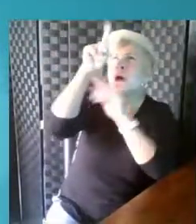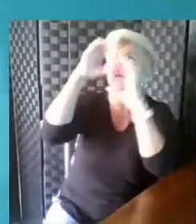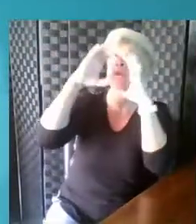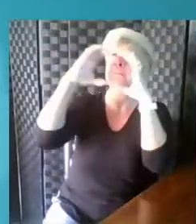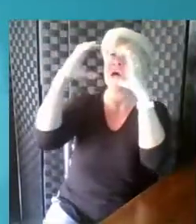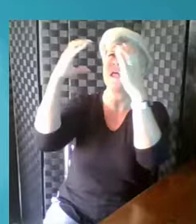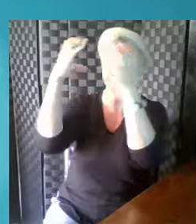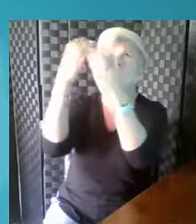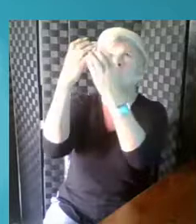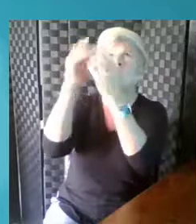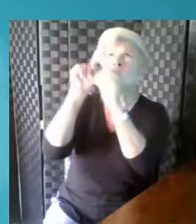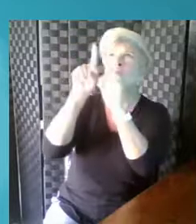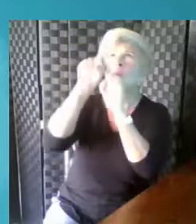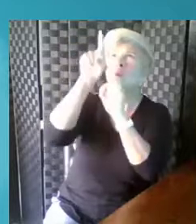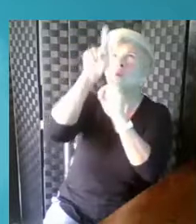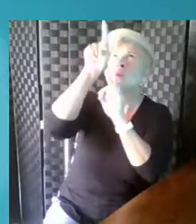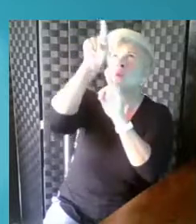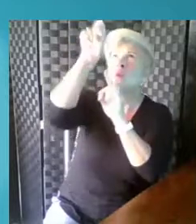balloon.